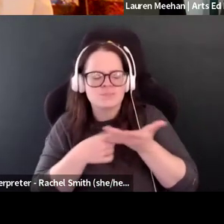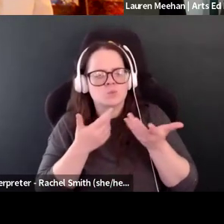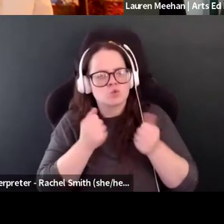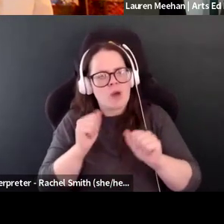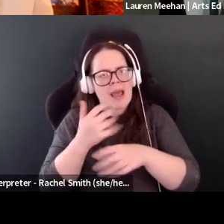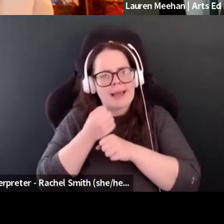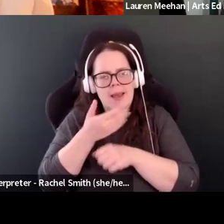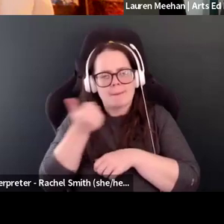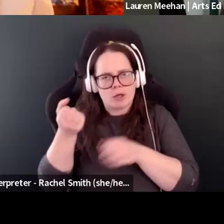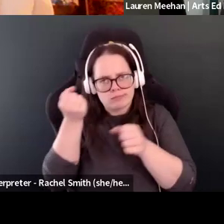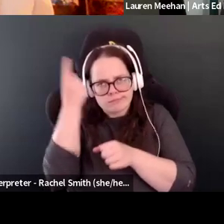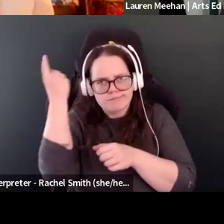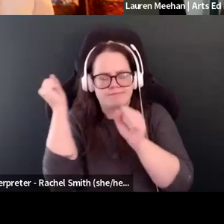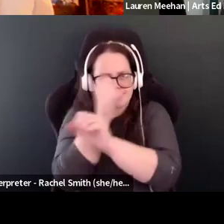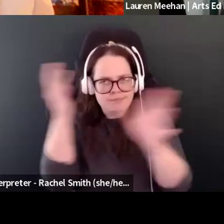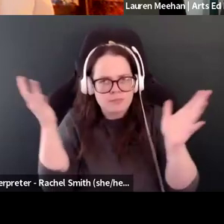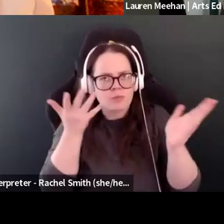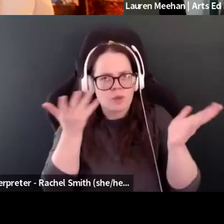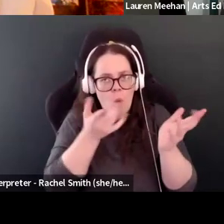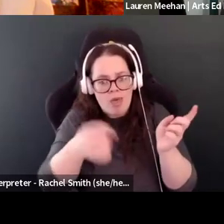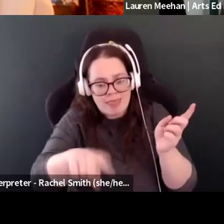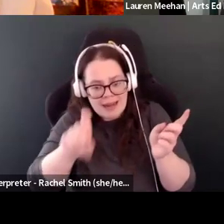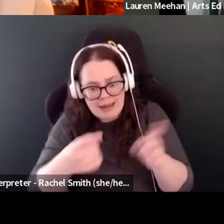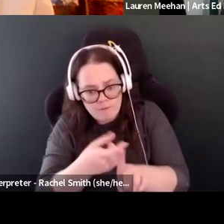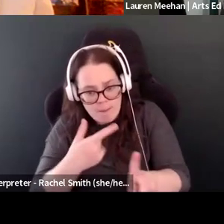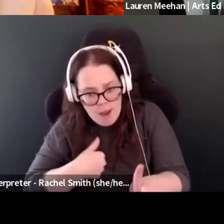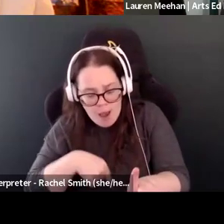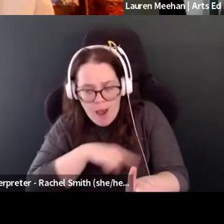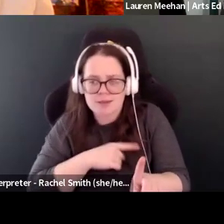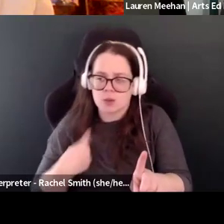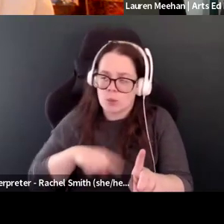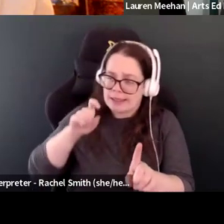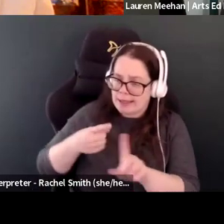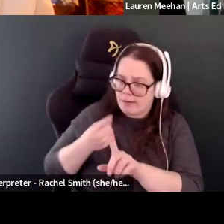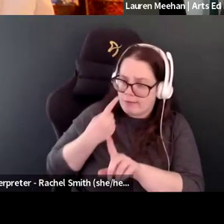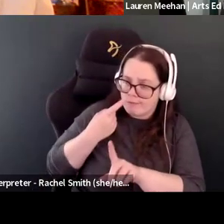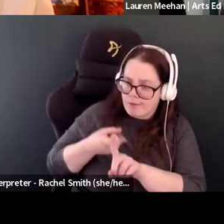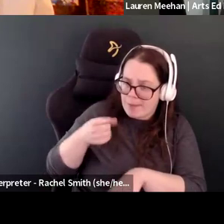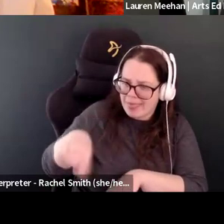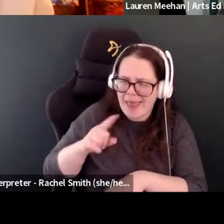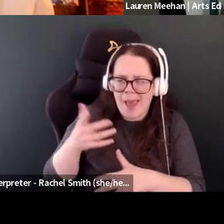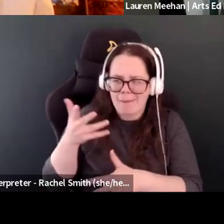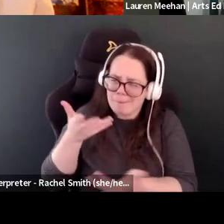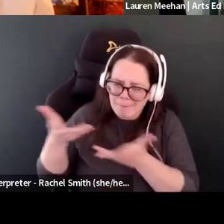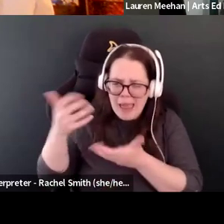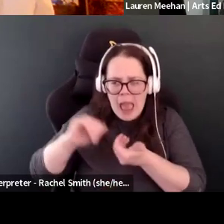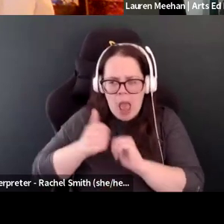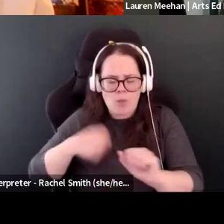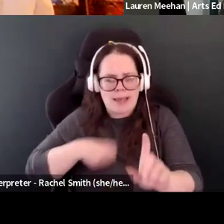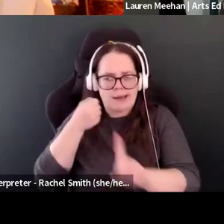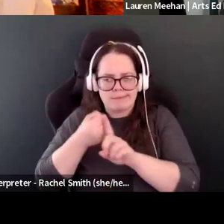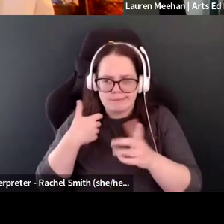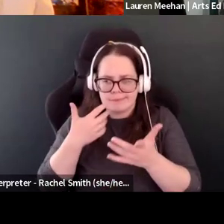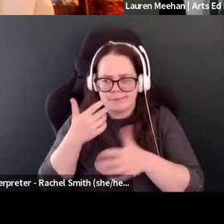from us. And the top two things that, kind of became